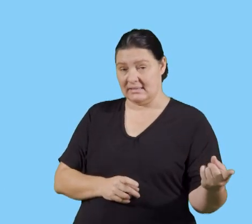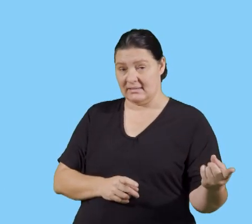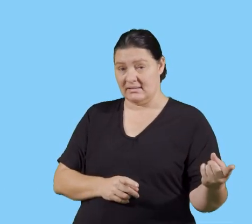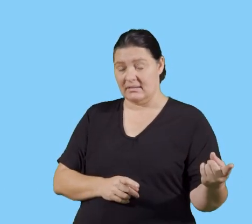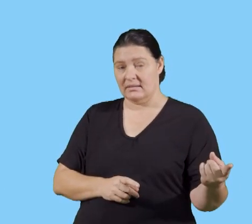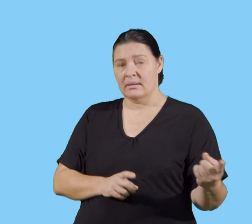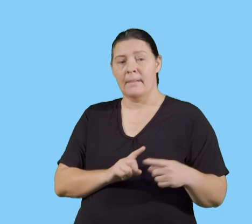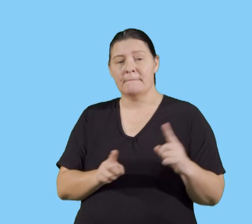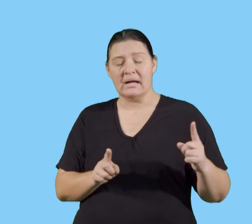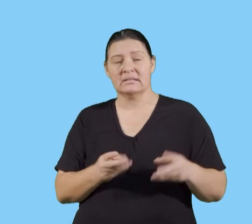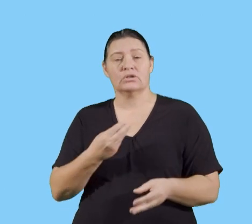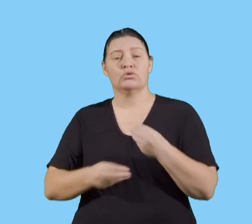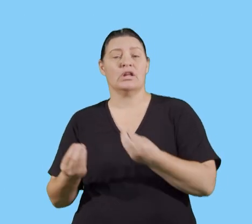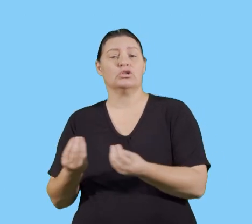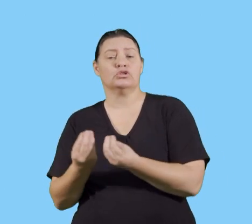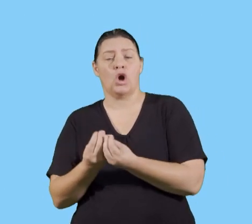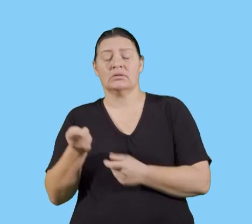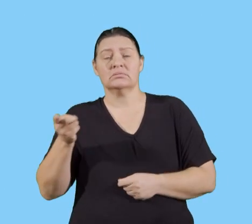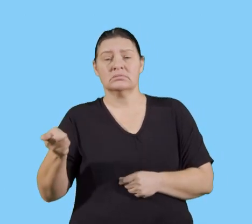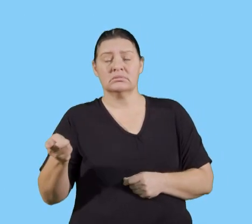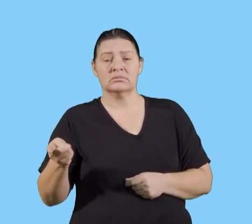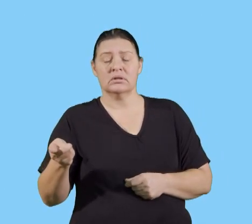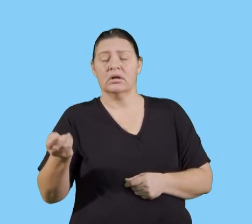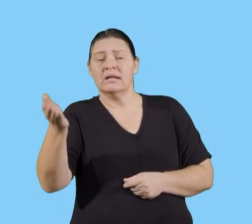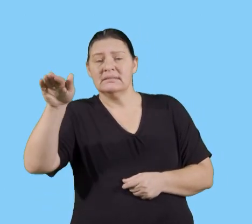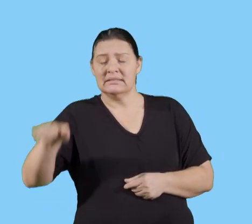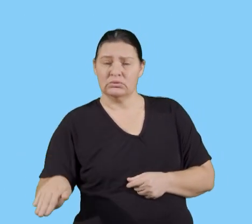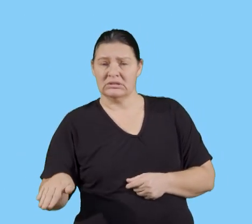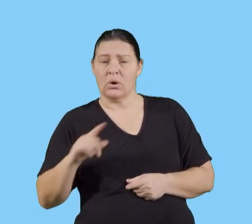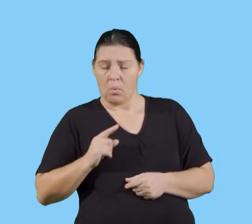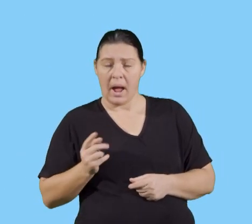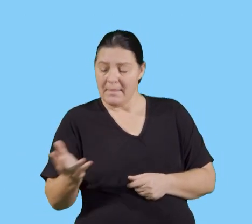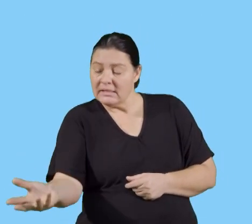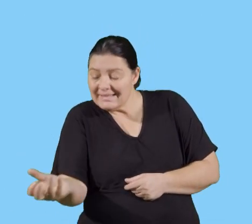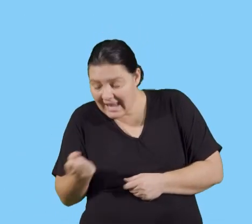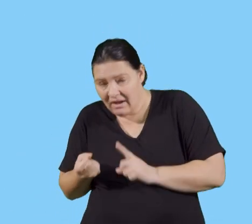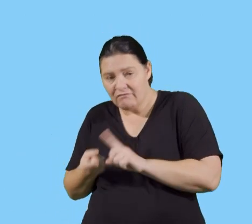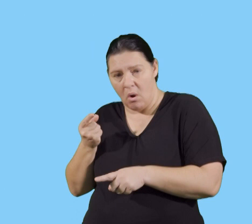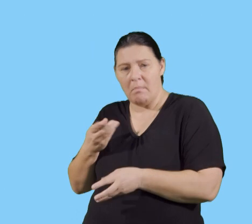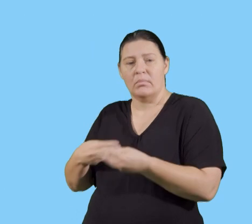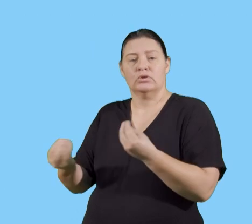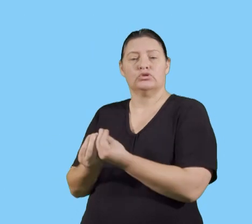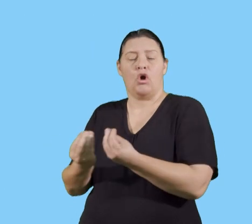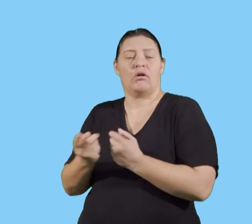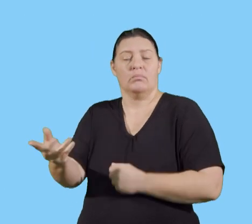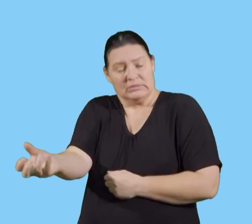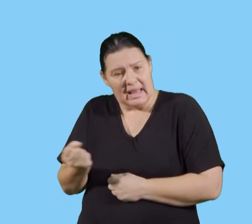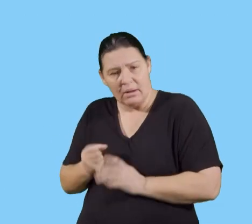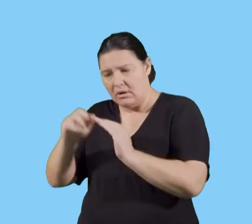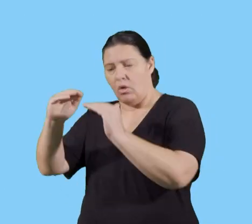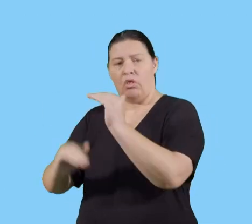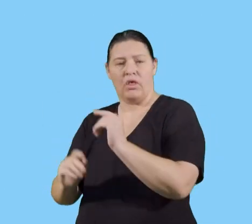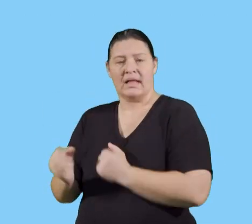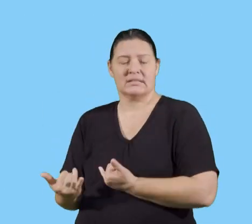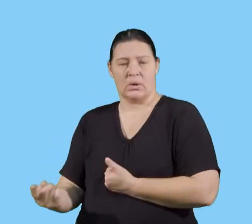right? But then my trading stock is decreasing because the owner is taking from the trading stock. So once your trading stock, which